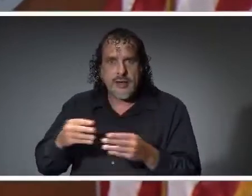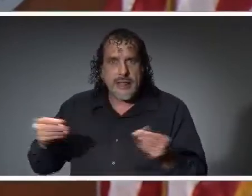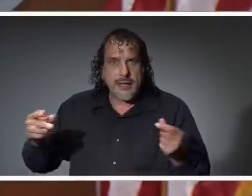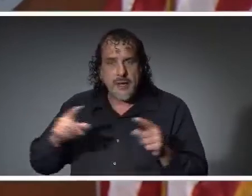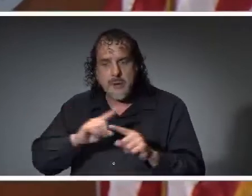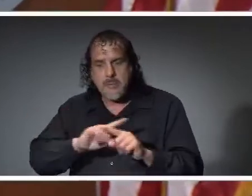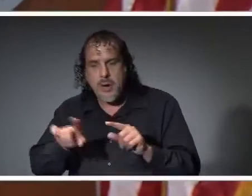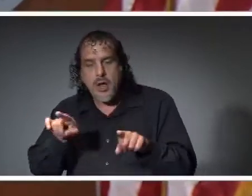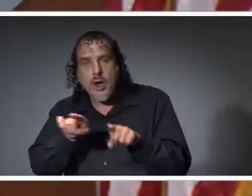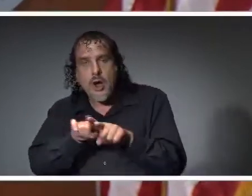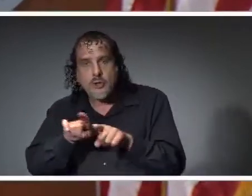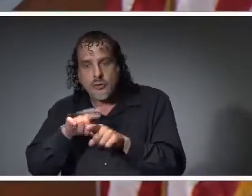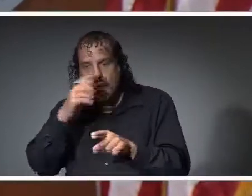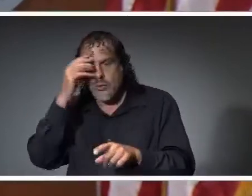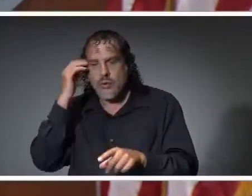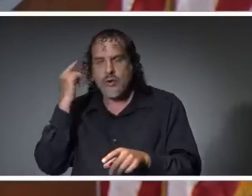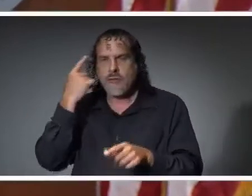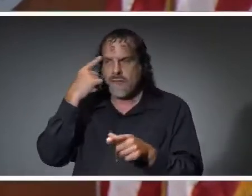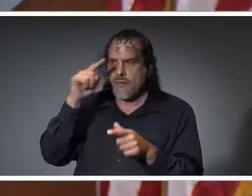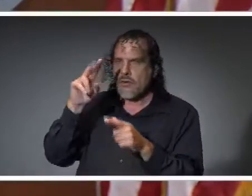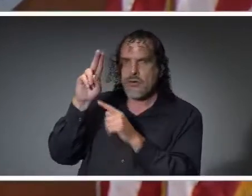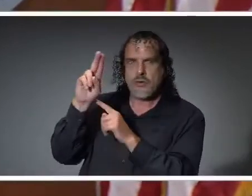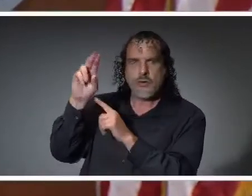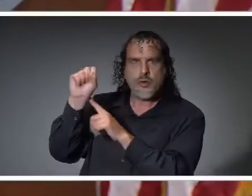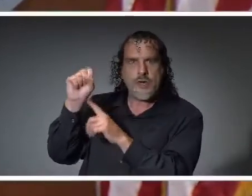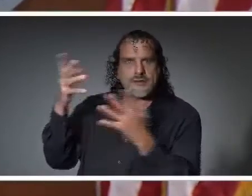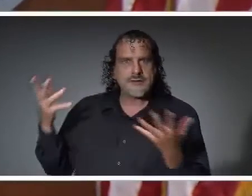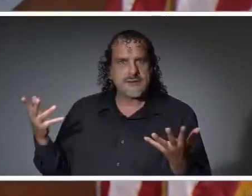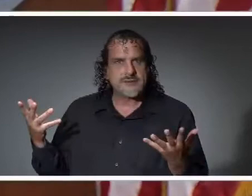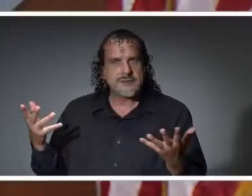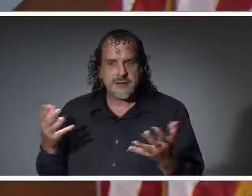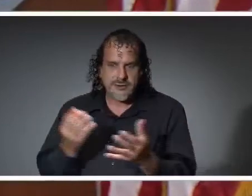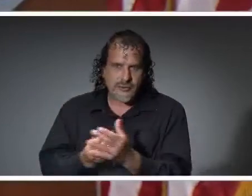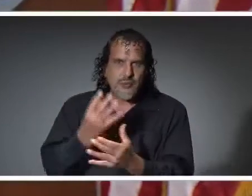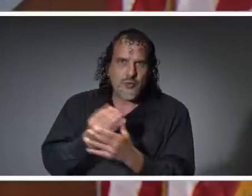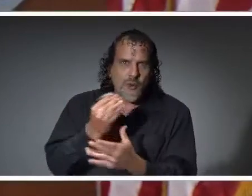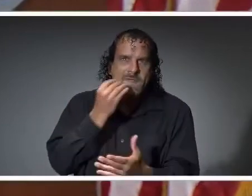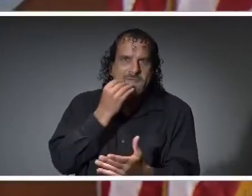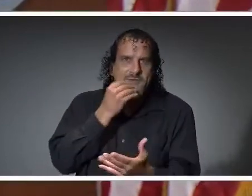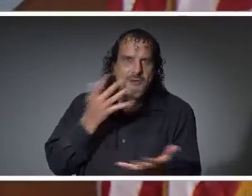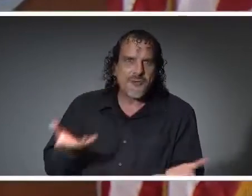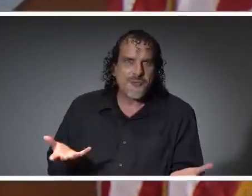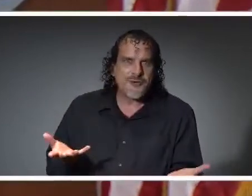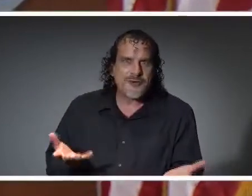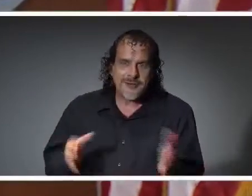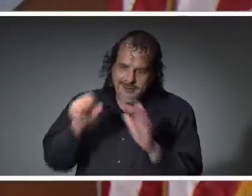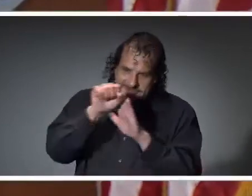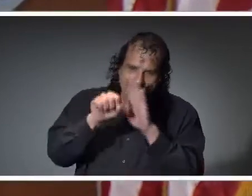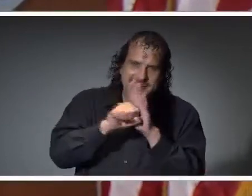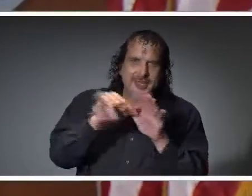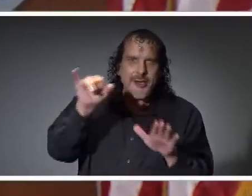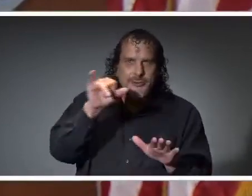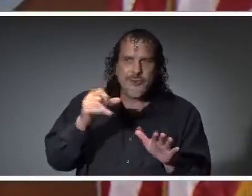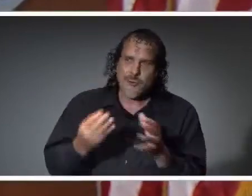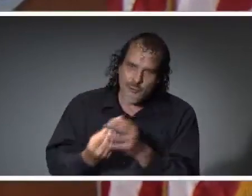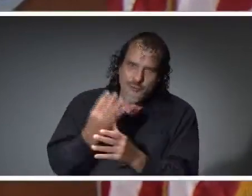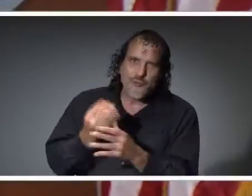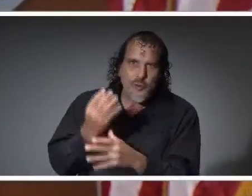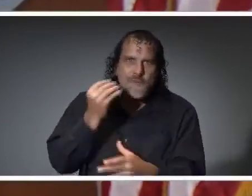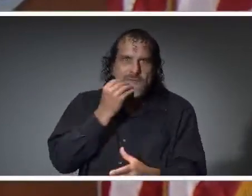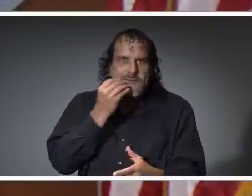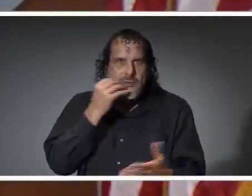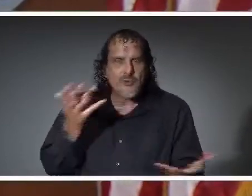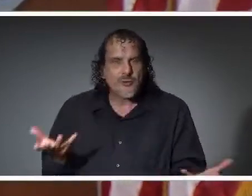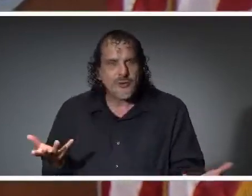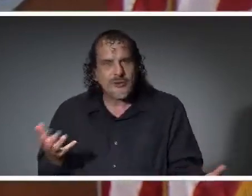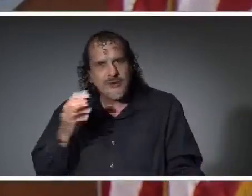sense for the United States, and it certainly makes sense for the state of Mississippi as well. So while I